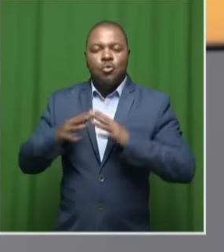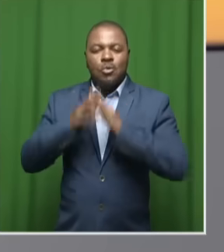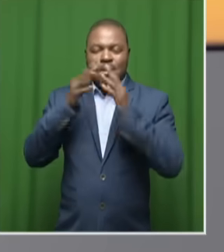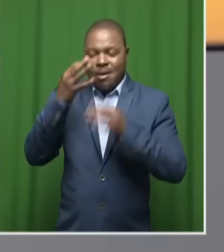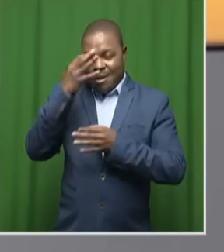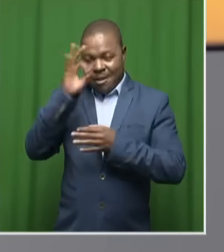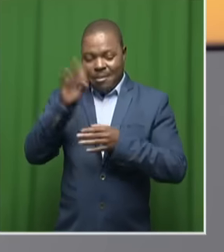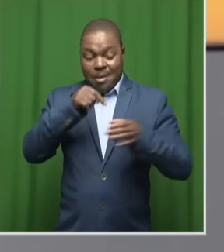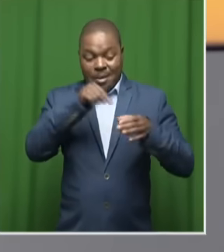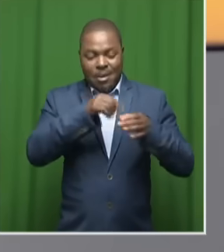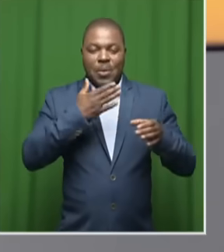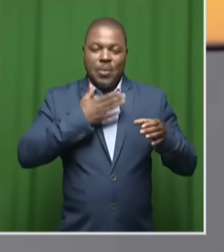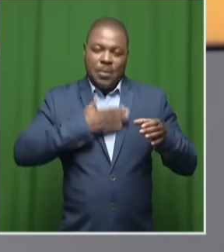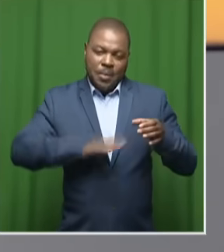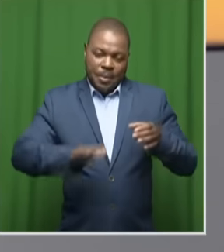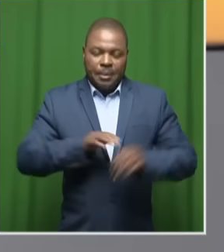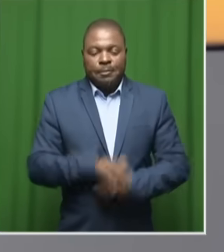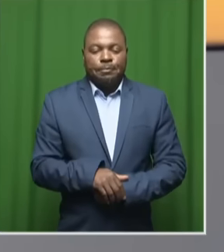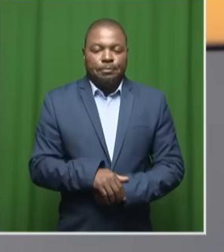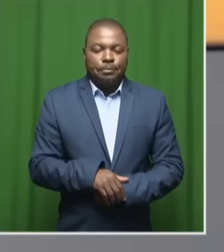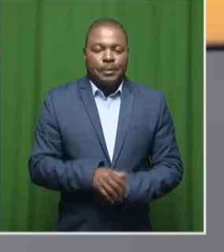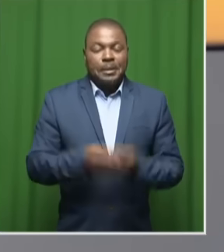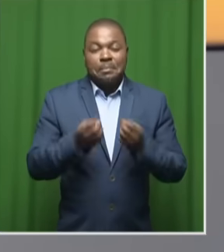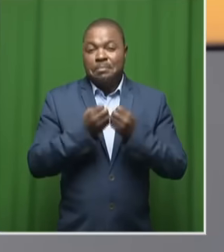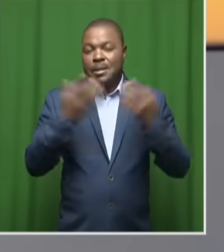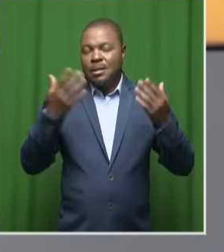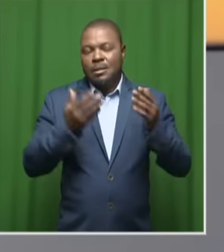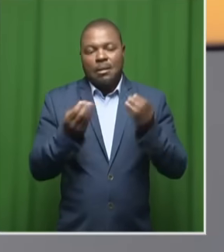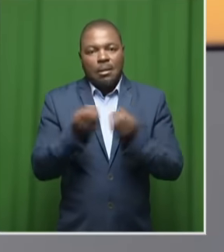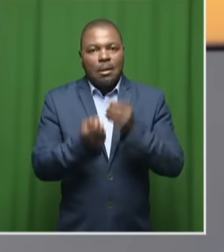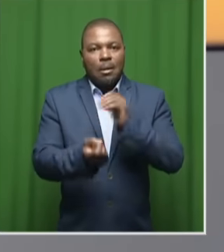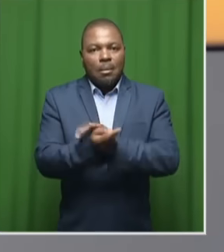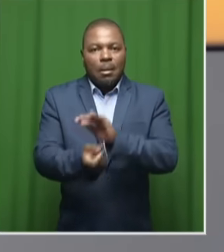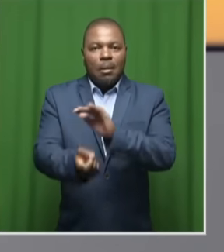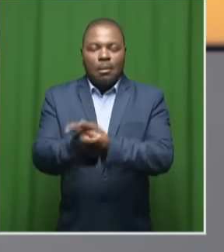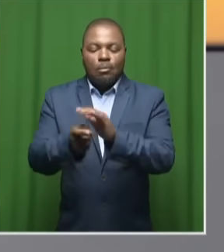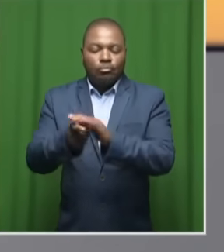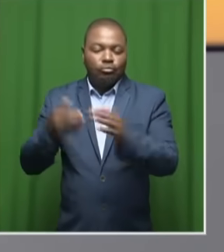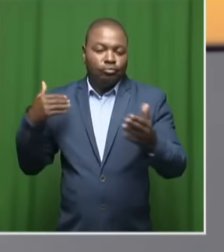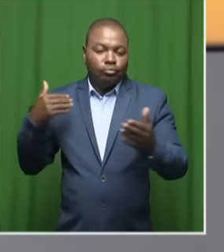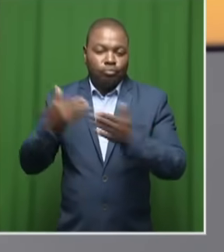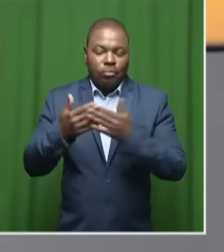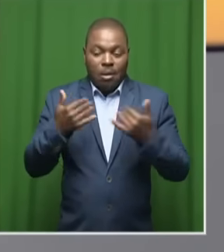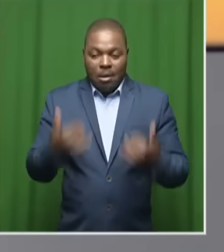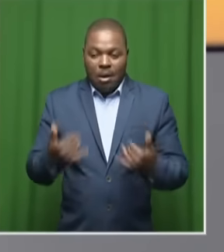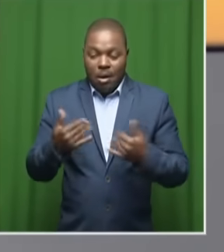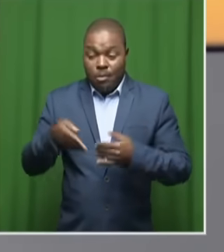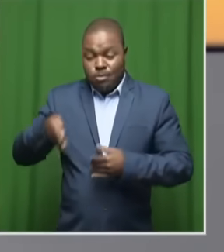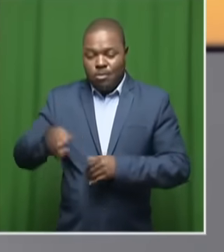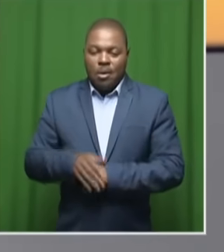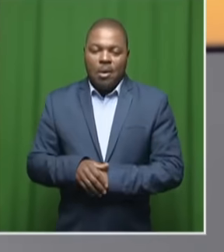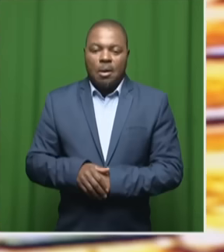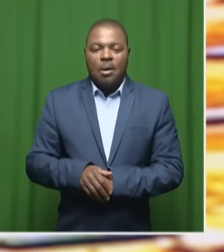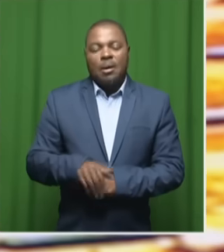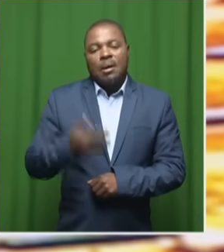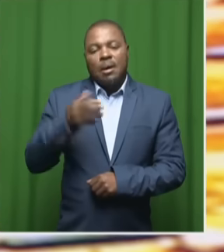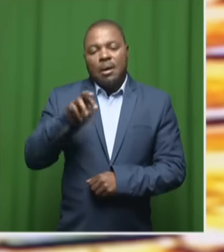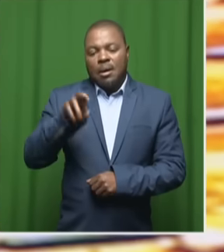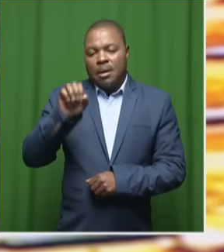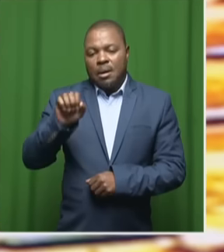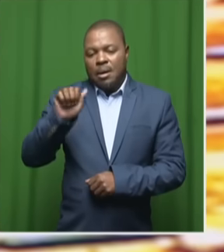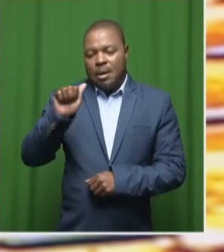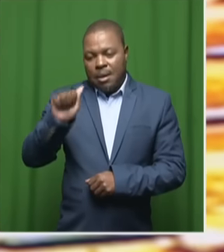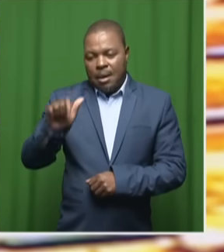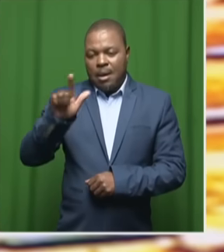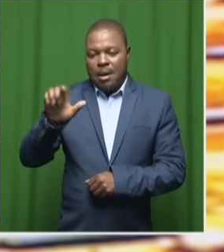what that means as well. So there's so many developments that are happening, and with us in studio we've got Maswele Ralebona from the SABC,